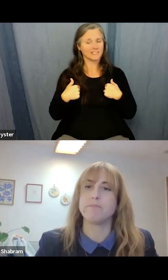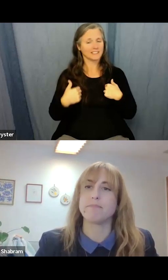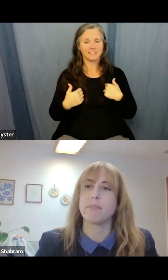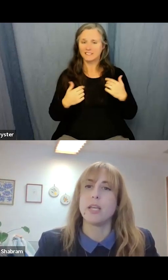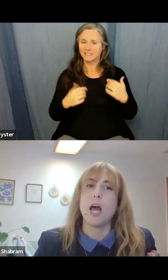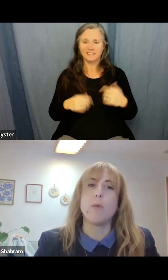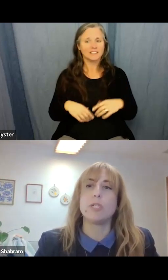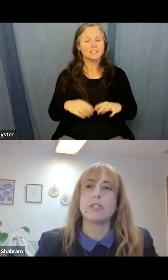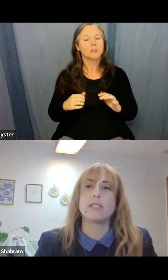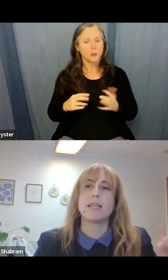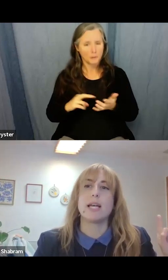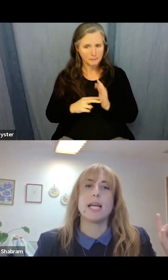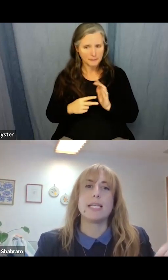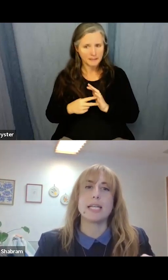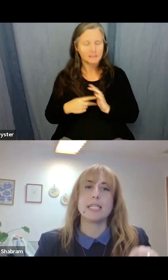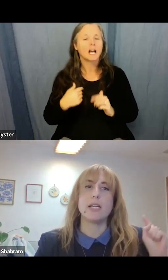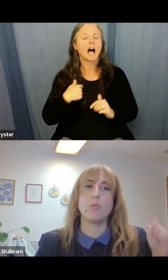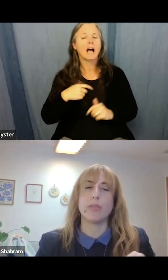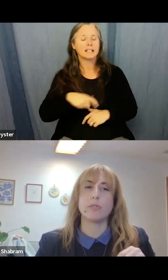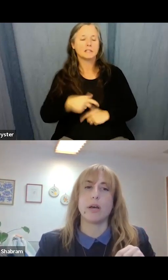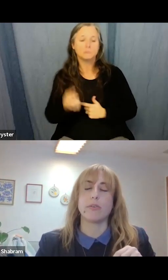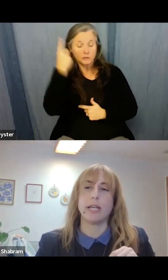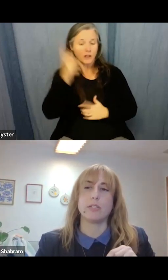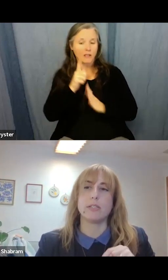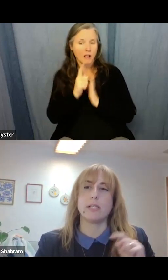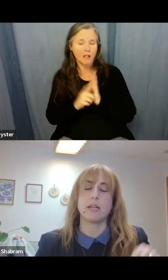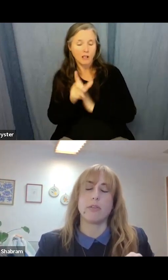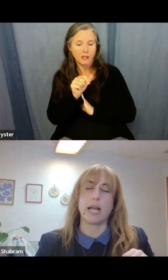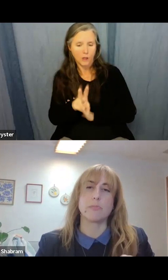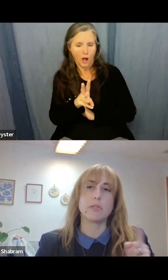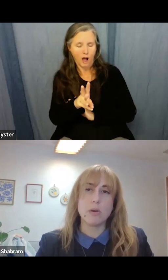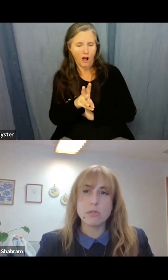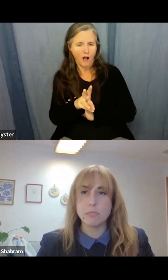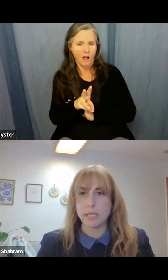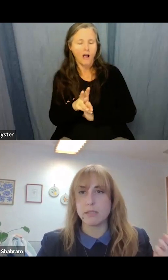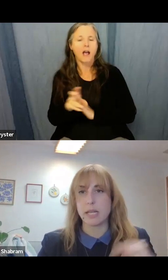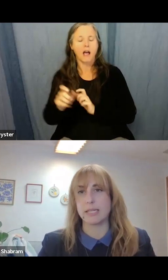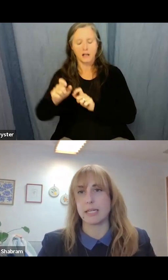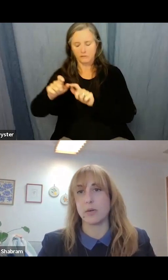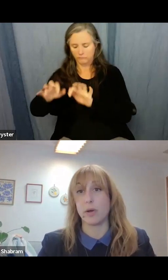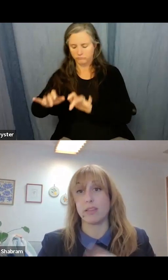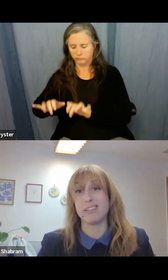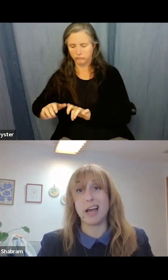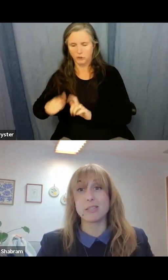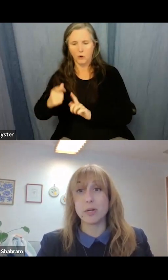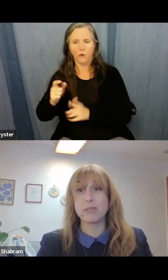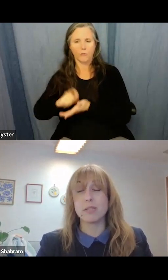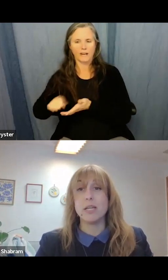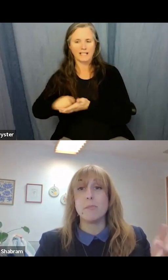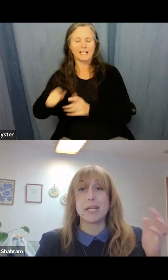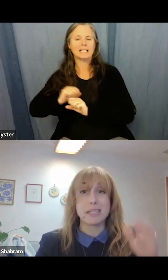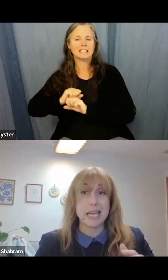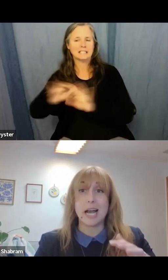sorry. Which is to say that connecting with those other agencies and other experts also means connecting with legal